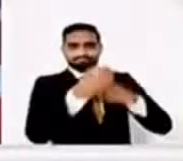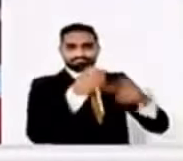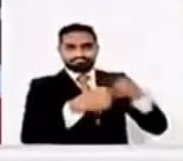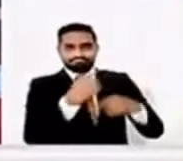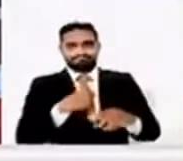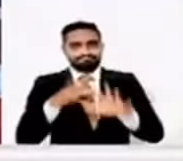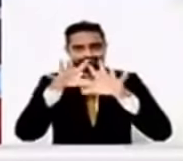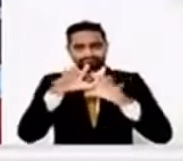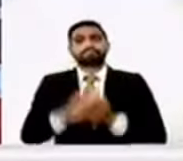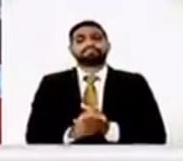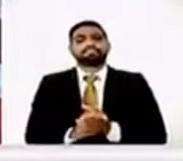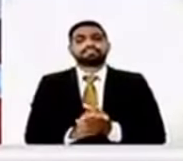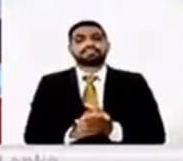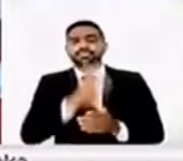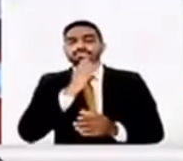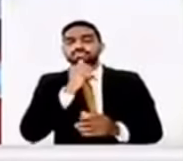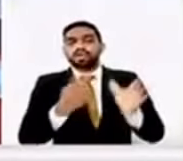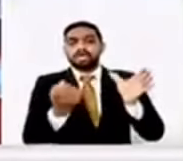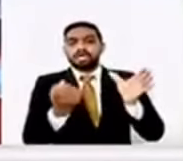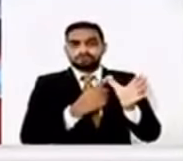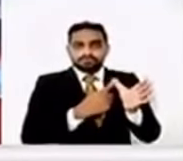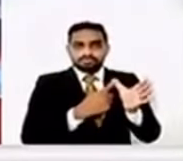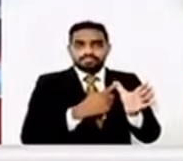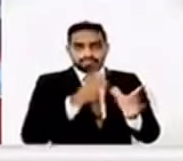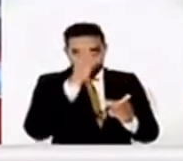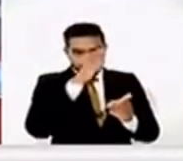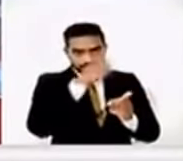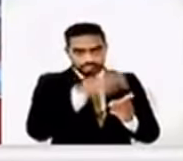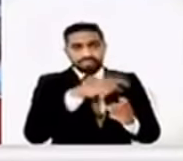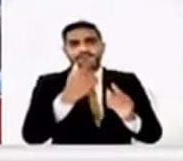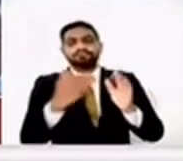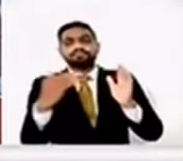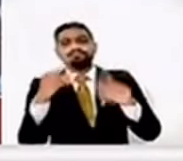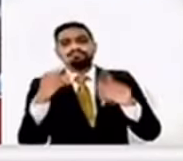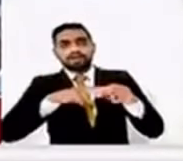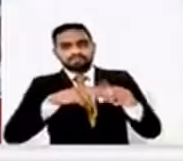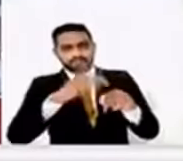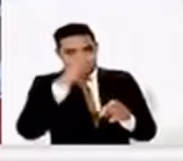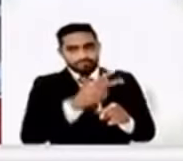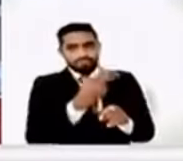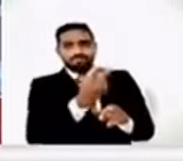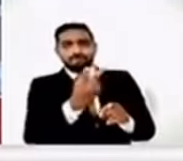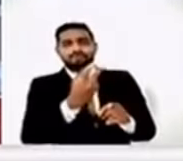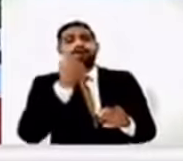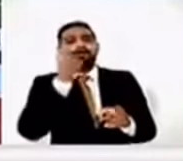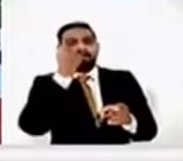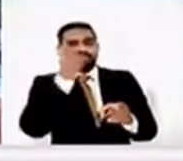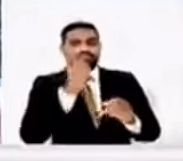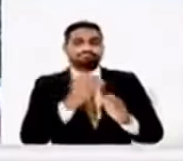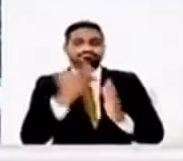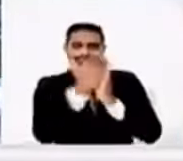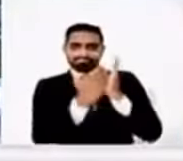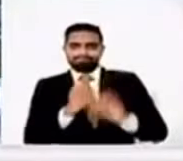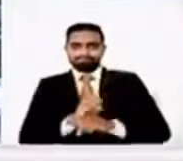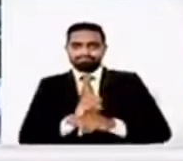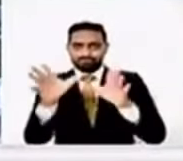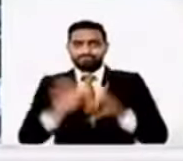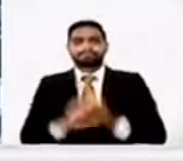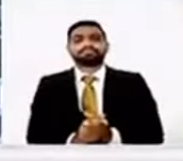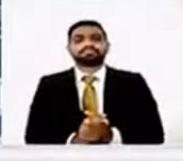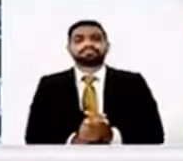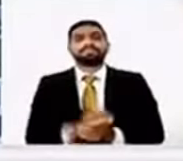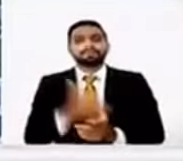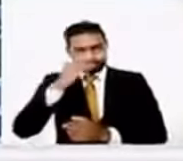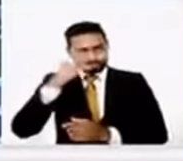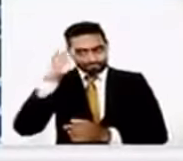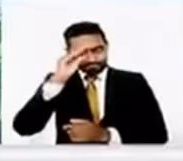Asoka Dias and Zulfik Farsan for a detailed report. Thank you, Jamal, and good evening to all our viewers. Good evening, Mr.